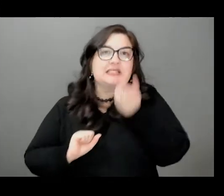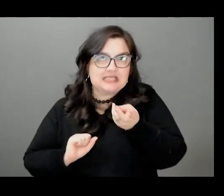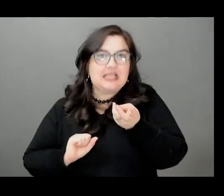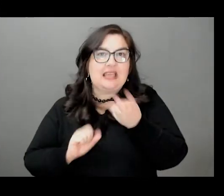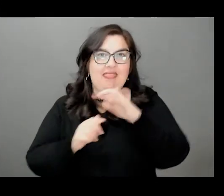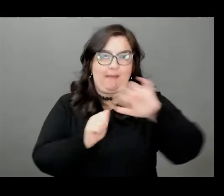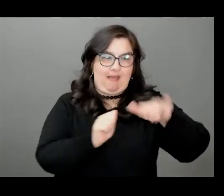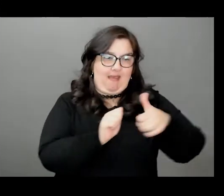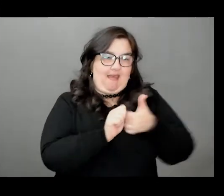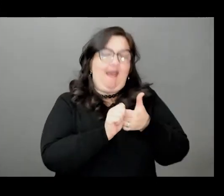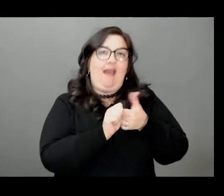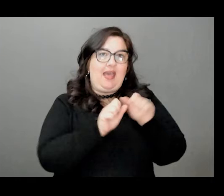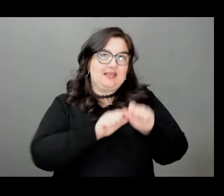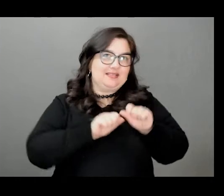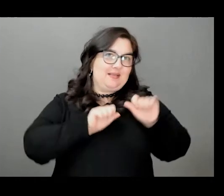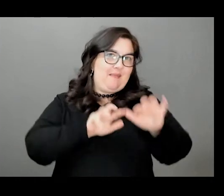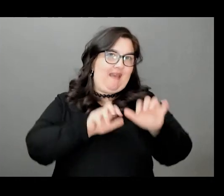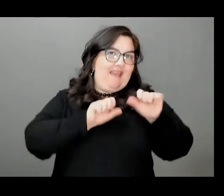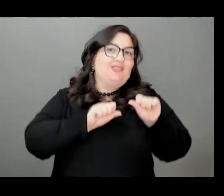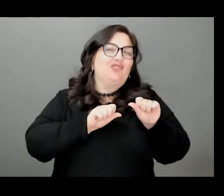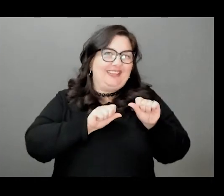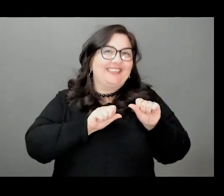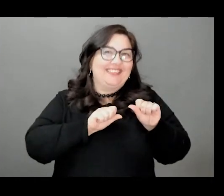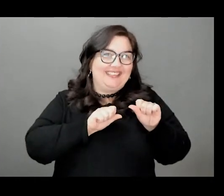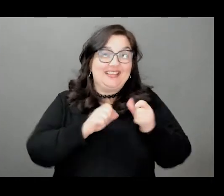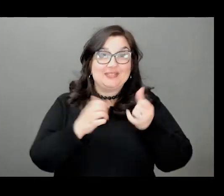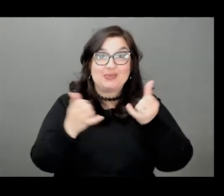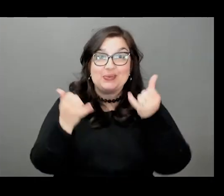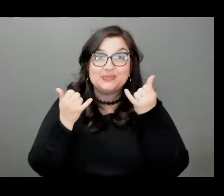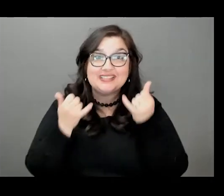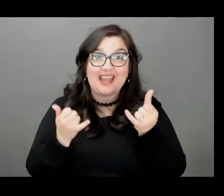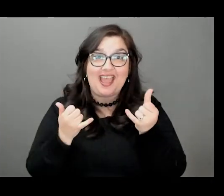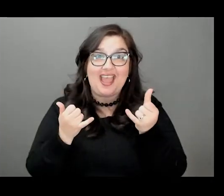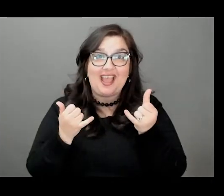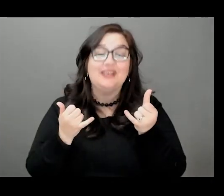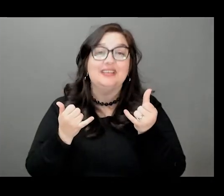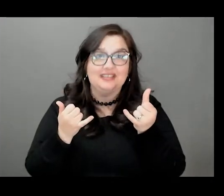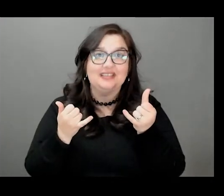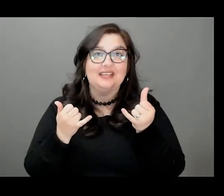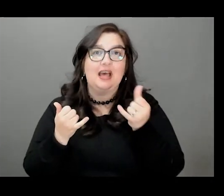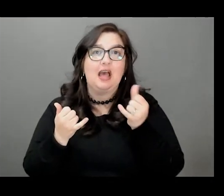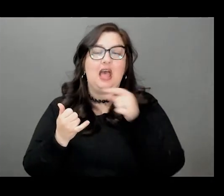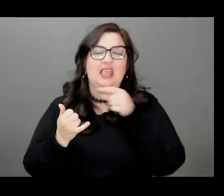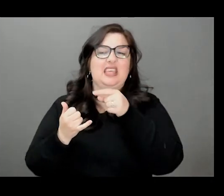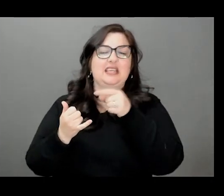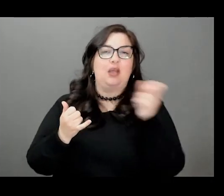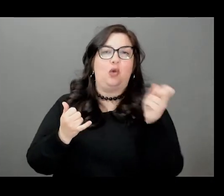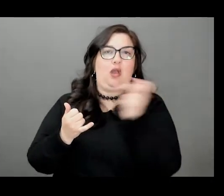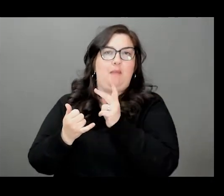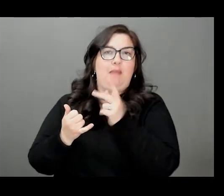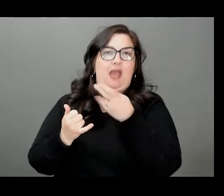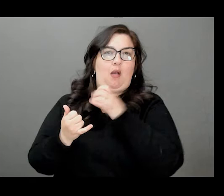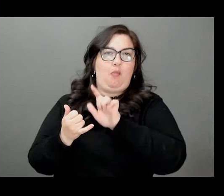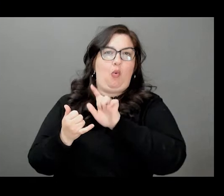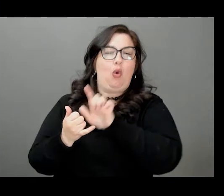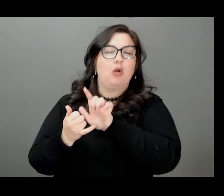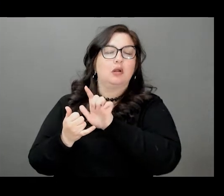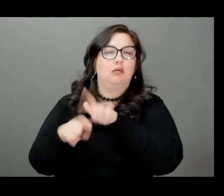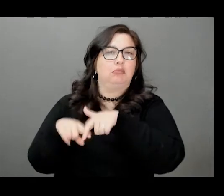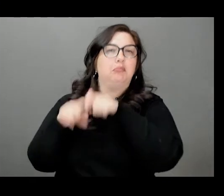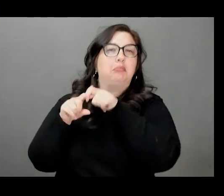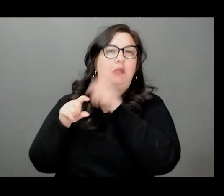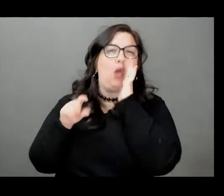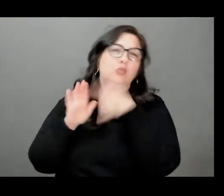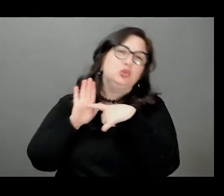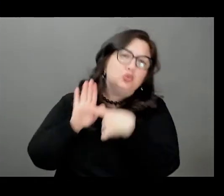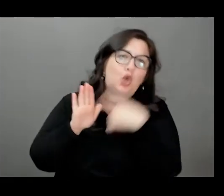place where our customers see that backend magic, right? They monitor the project progress and everything. So now Mm. I'll